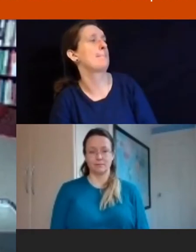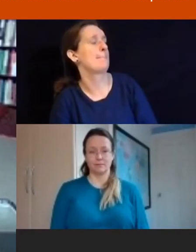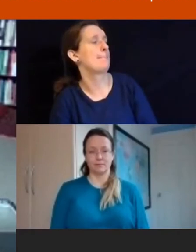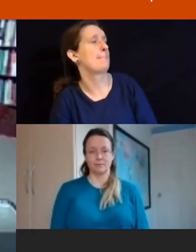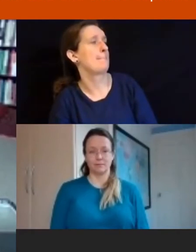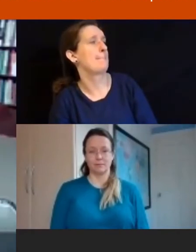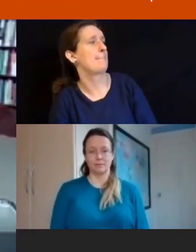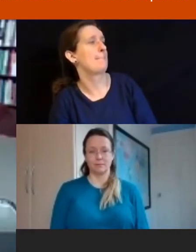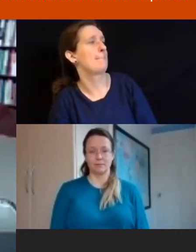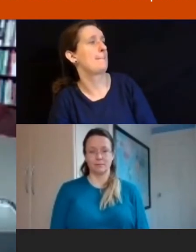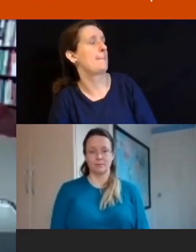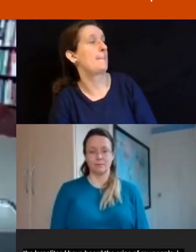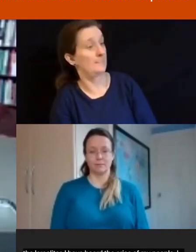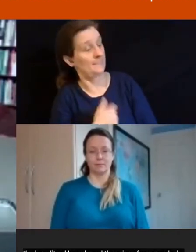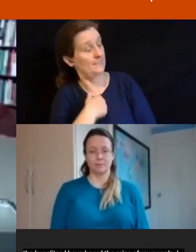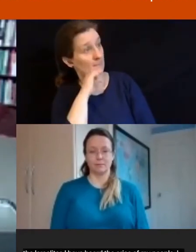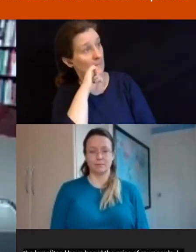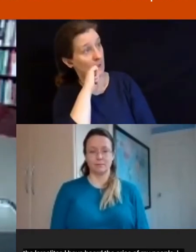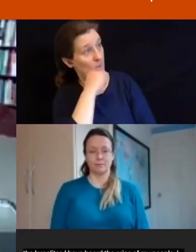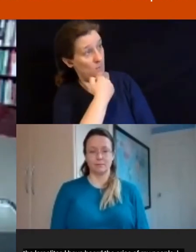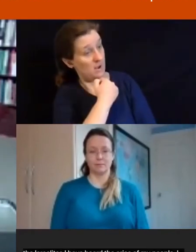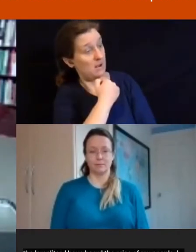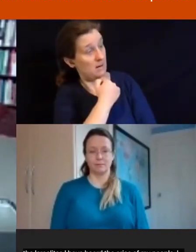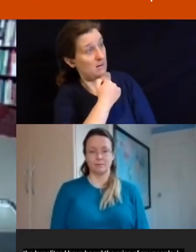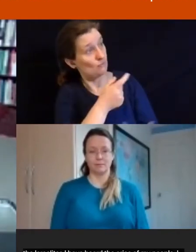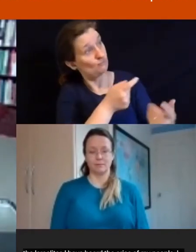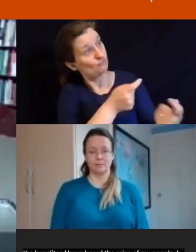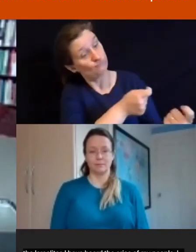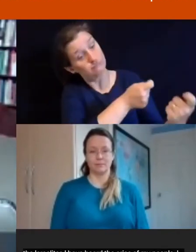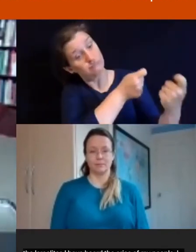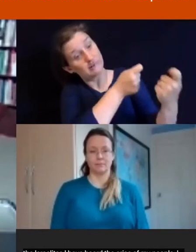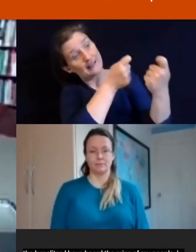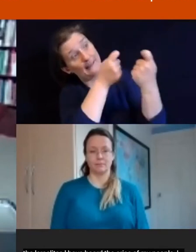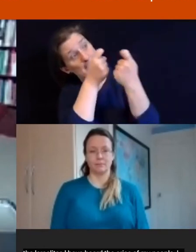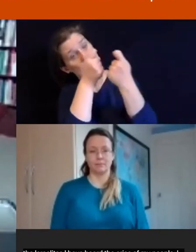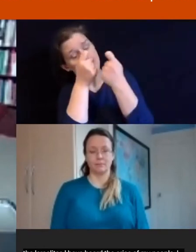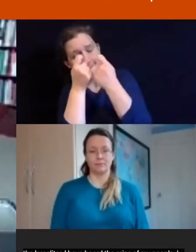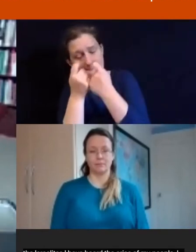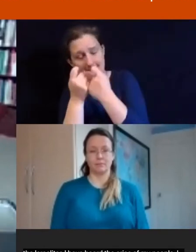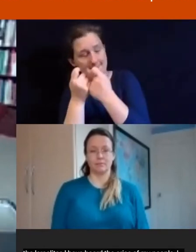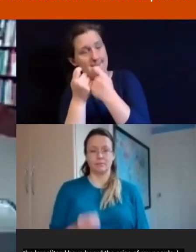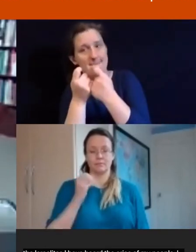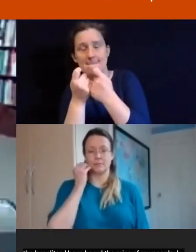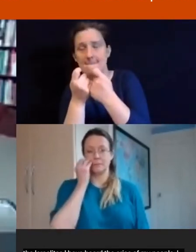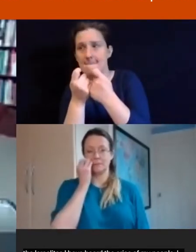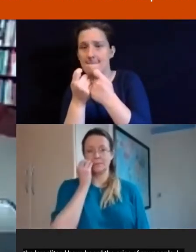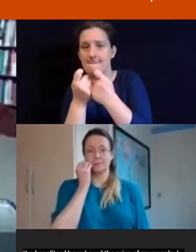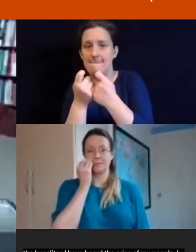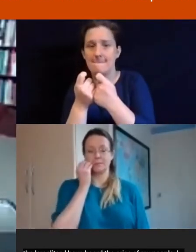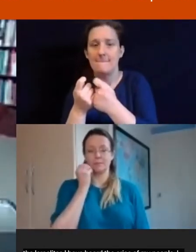I will bring them up into the land of the